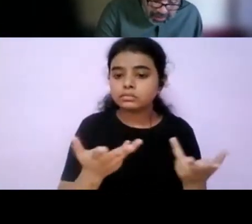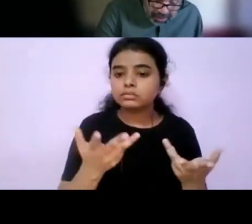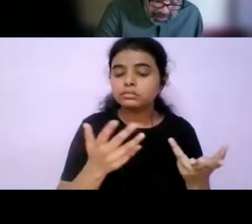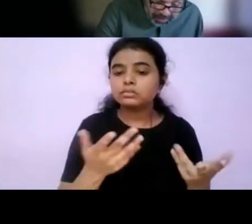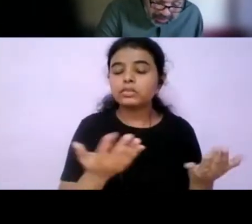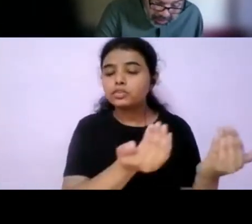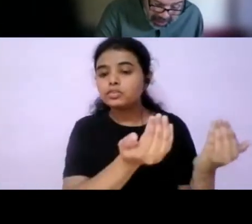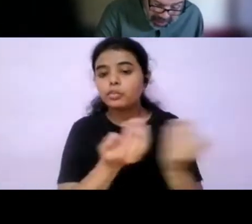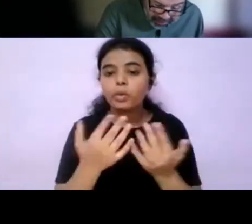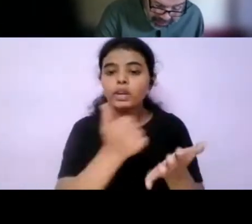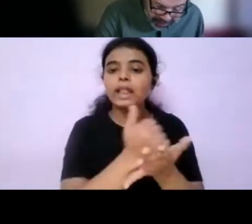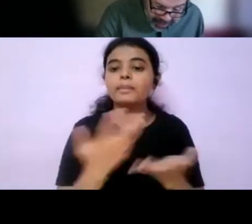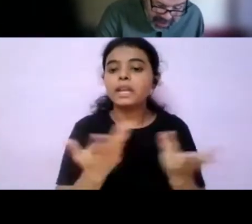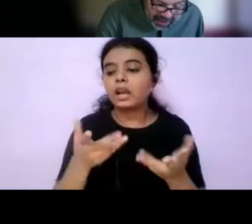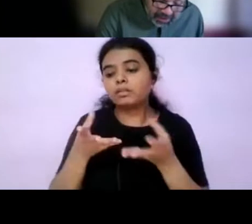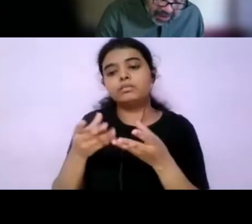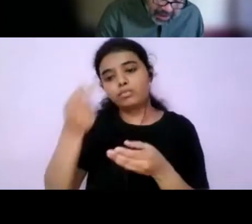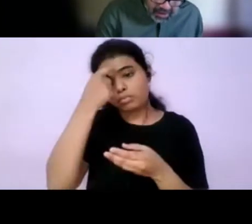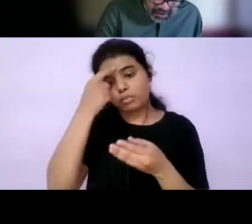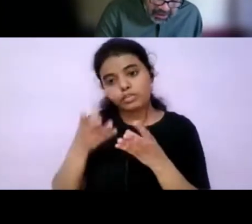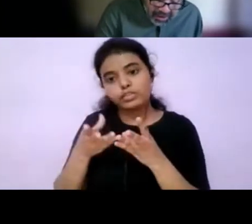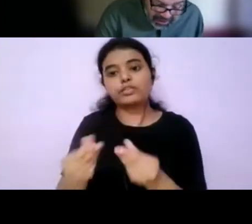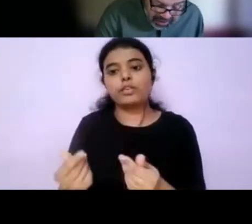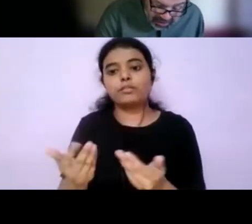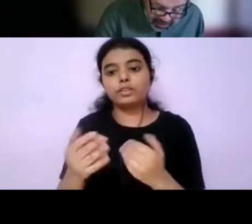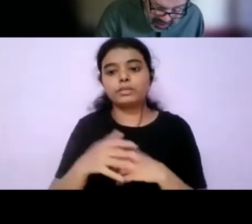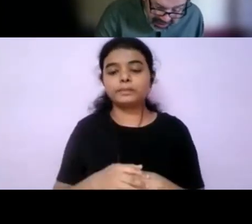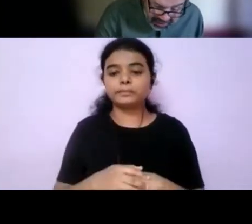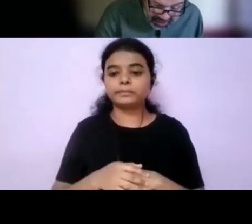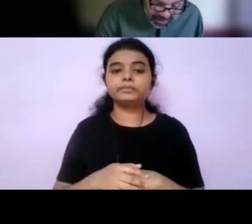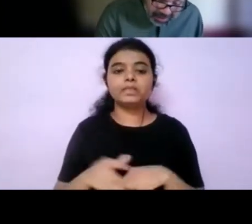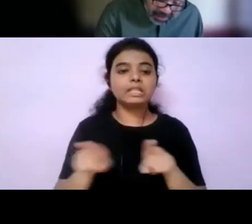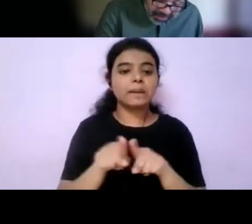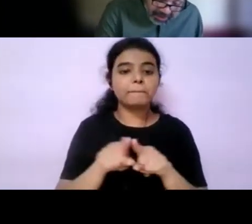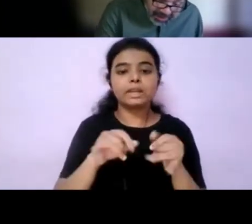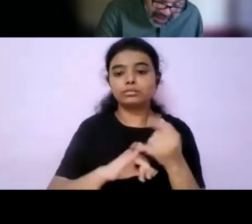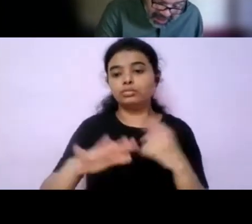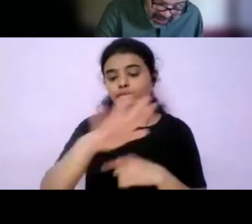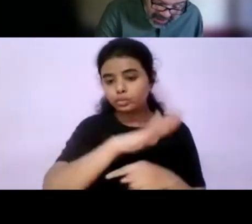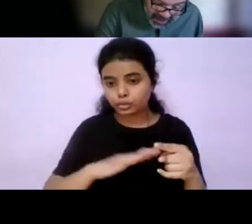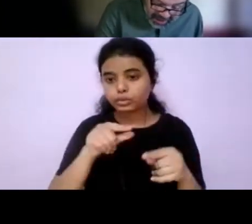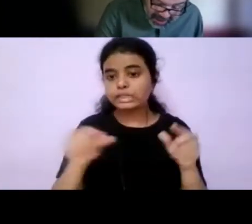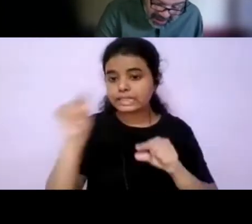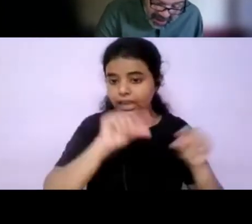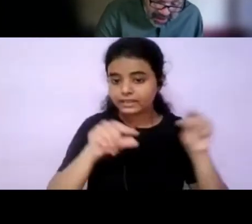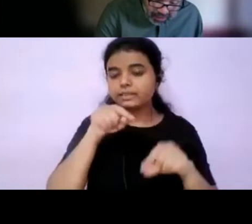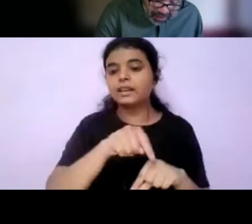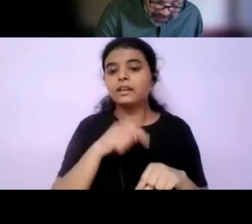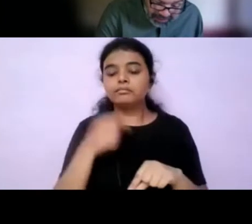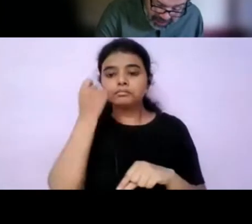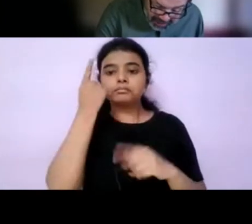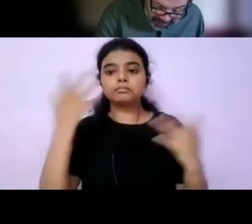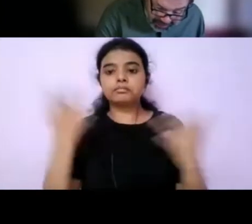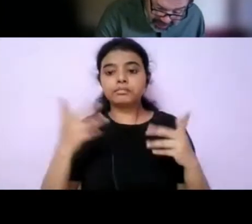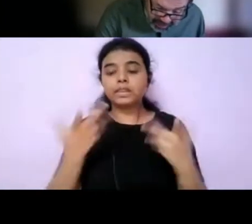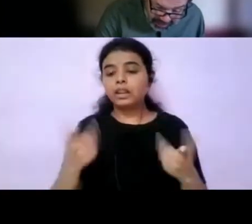resolve the problems that we uncover. So I think that to do this, social science has got to be able to provide an understanding of what life